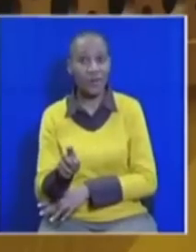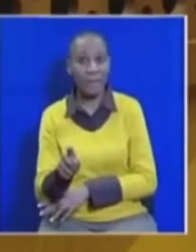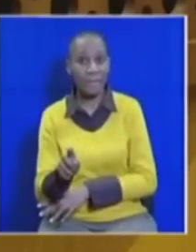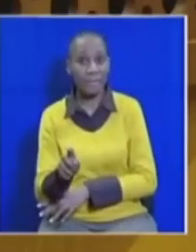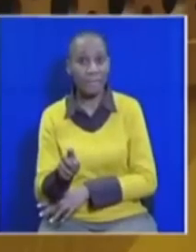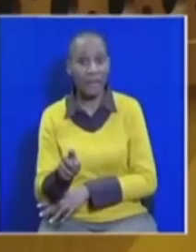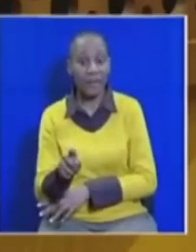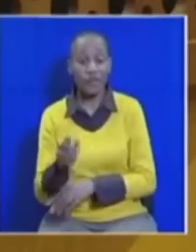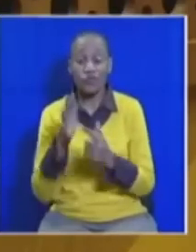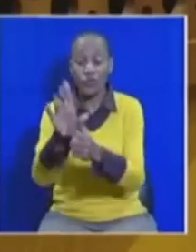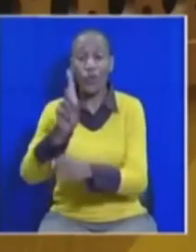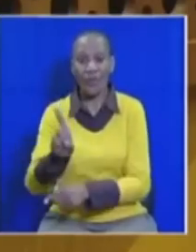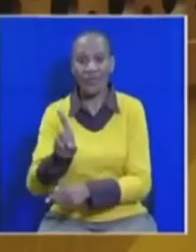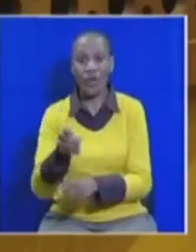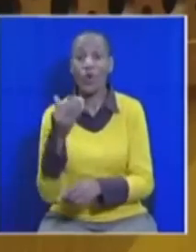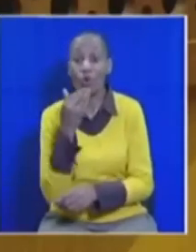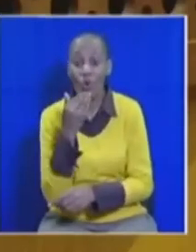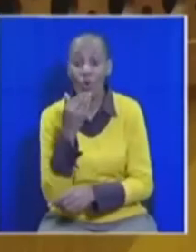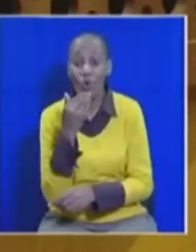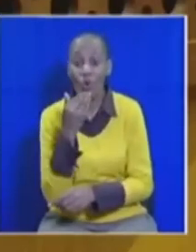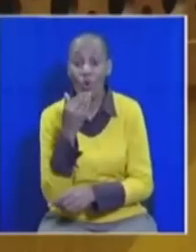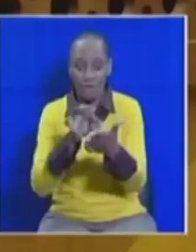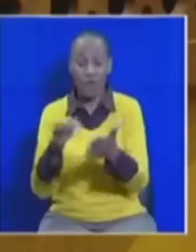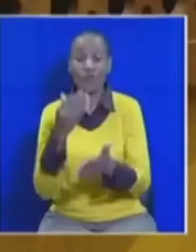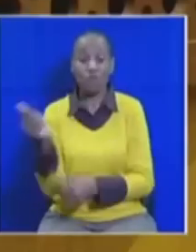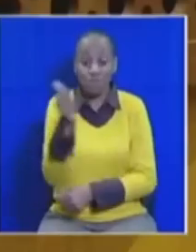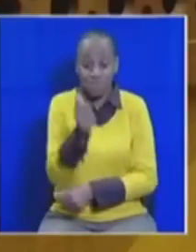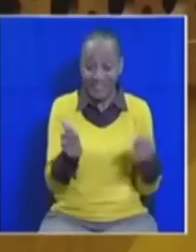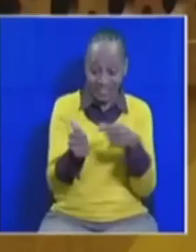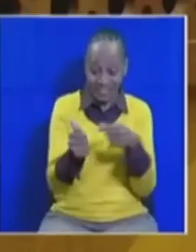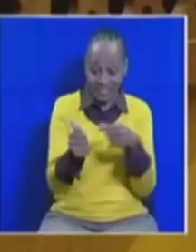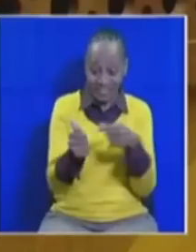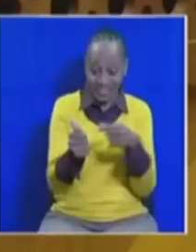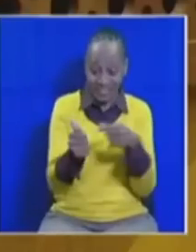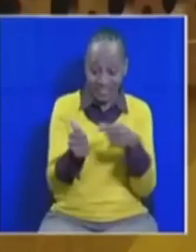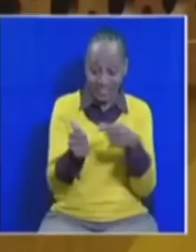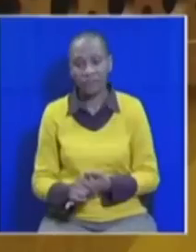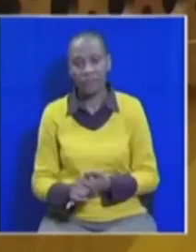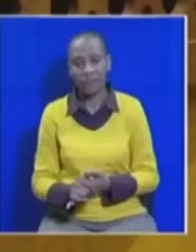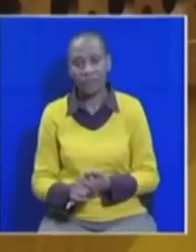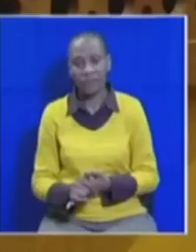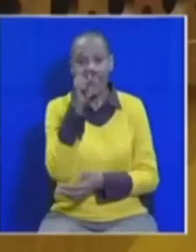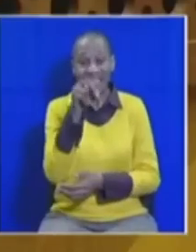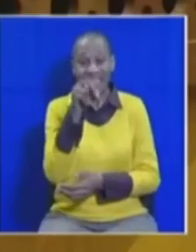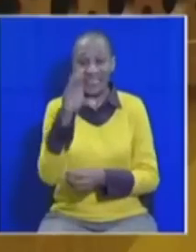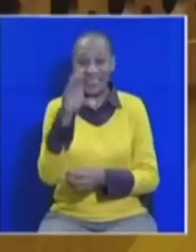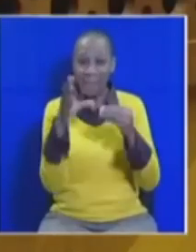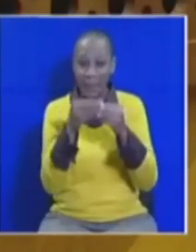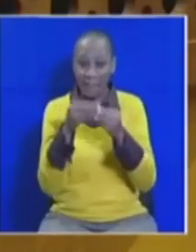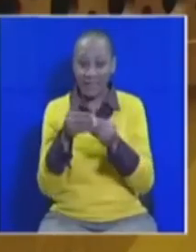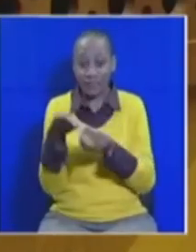people they voted for. Today, it will be recorded that ANC members of this